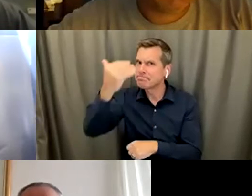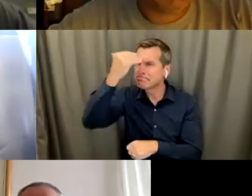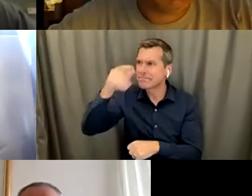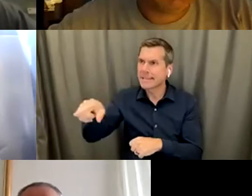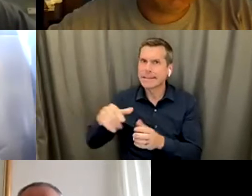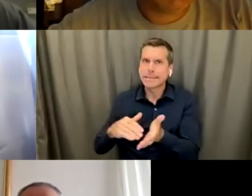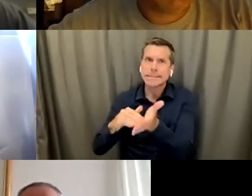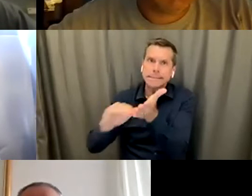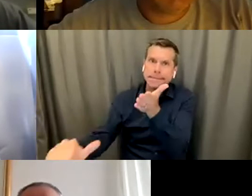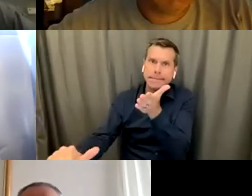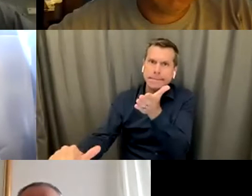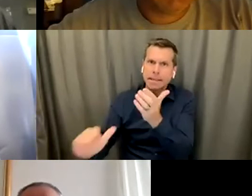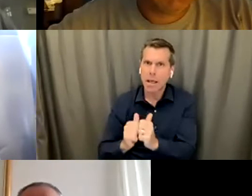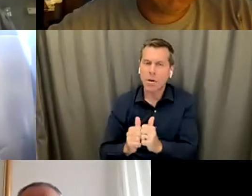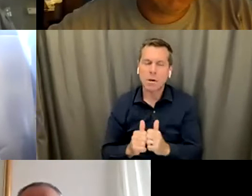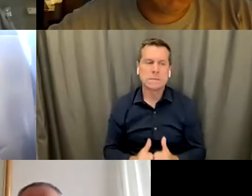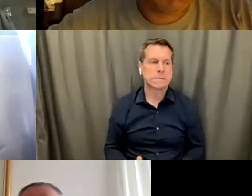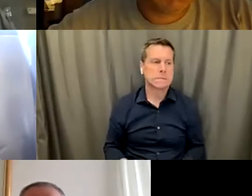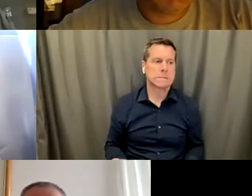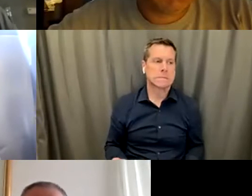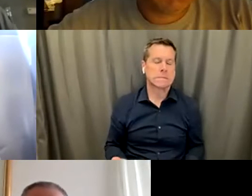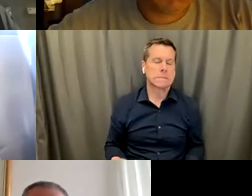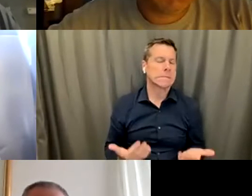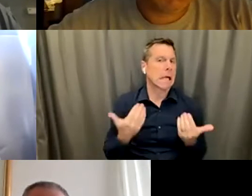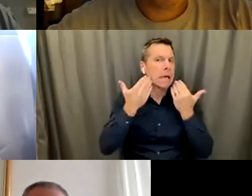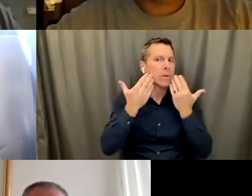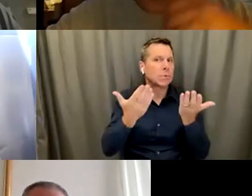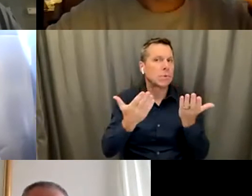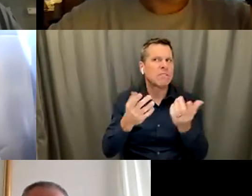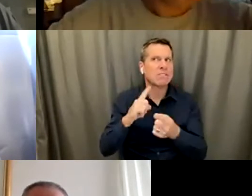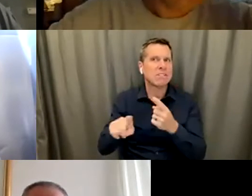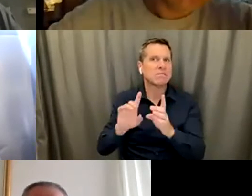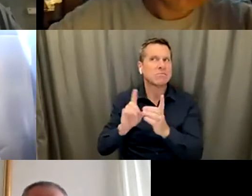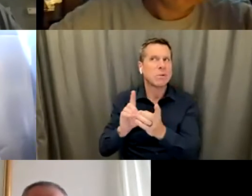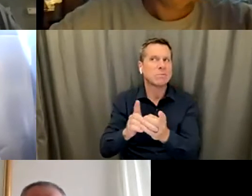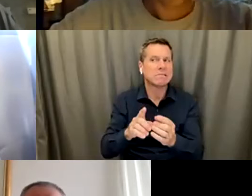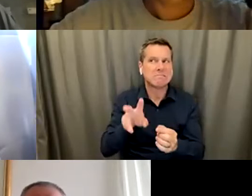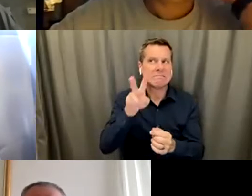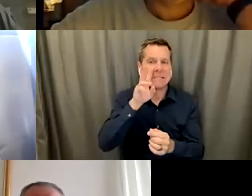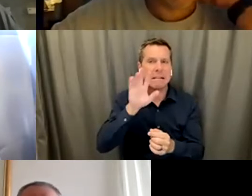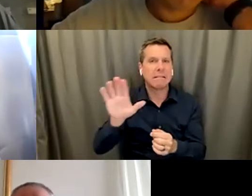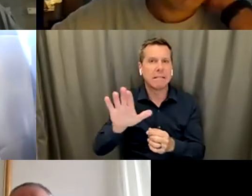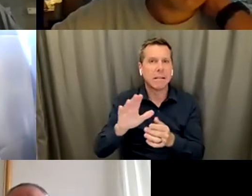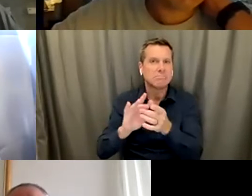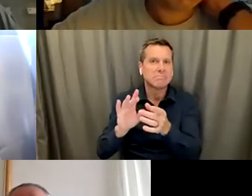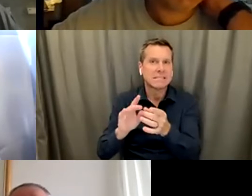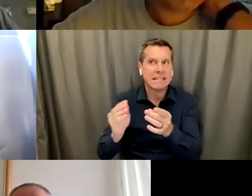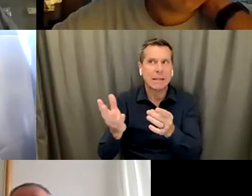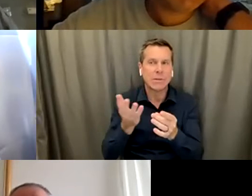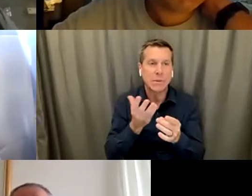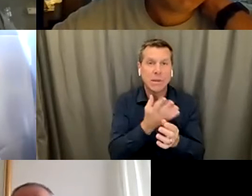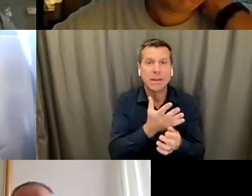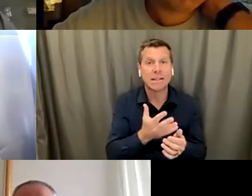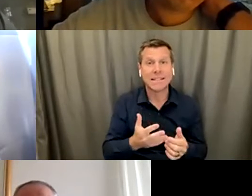and DSPS and perhaps Student Services to get back to you on that answer. Some of the stuff. Appreciate it, because a lot of us